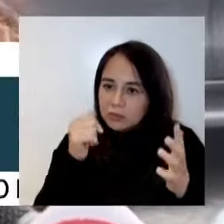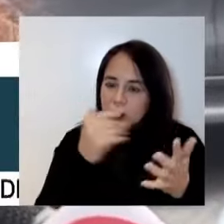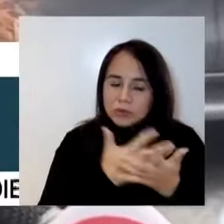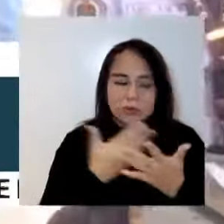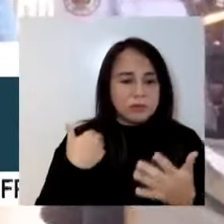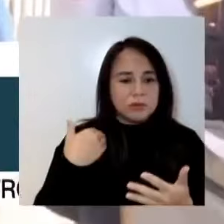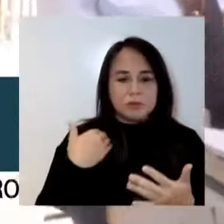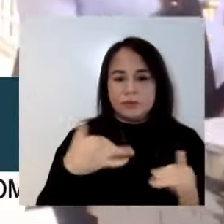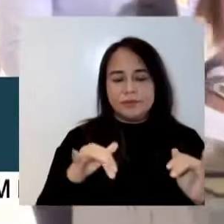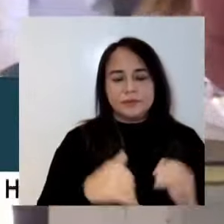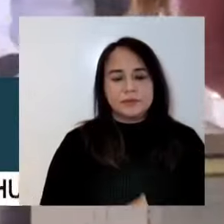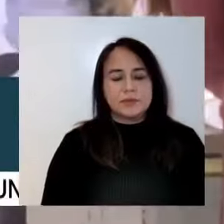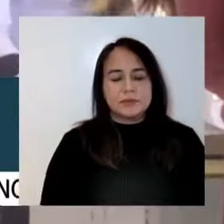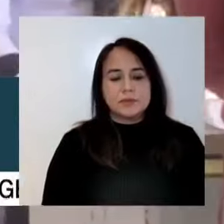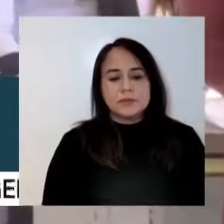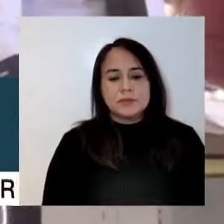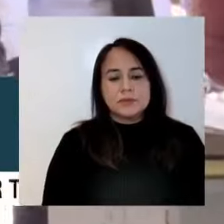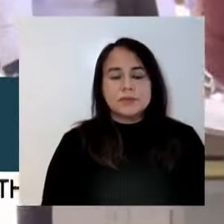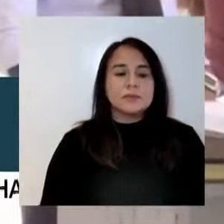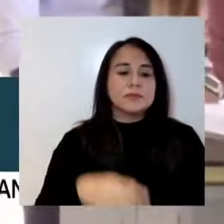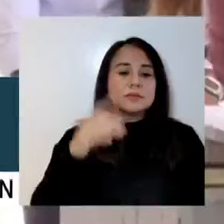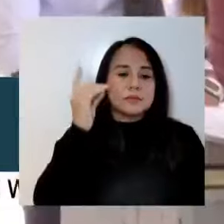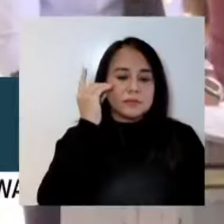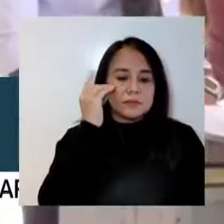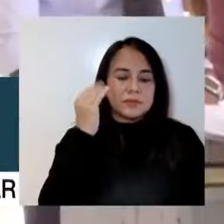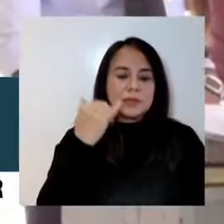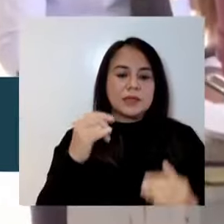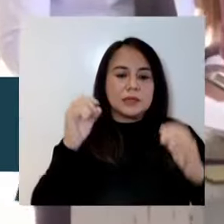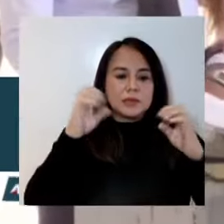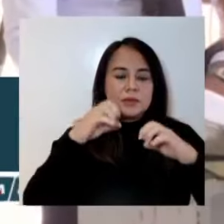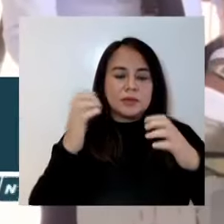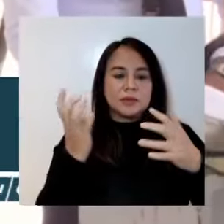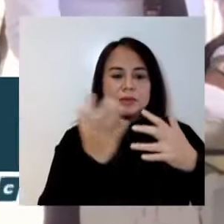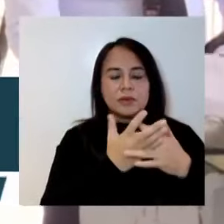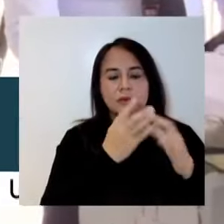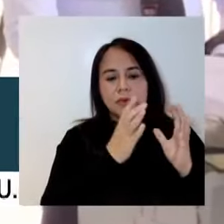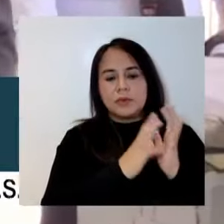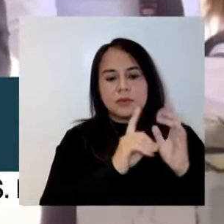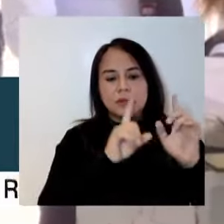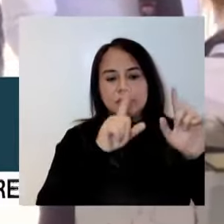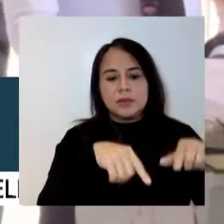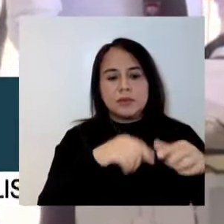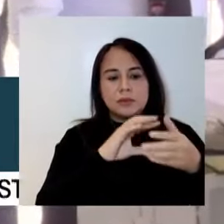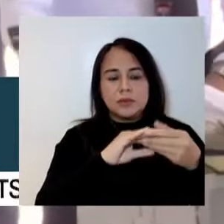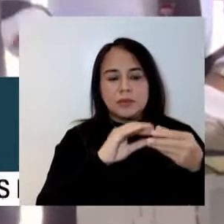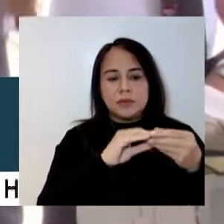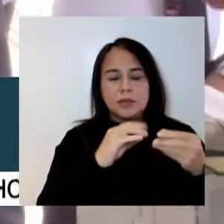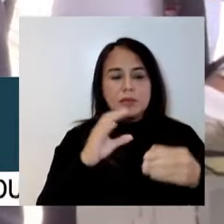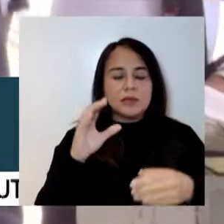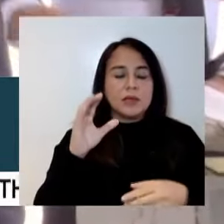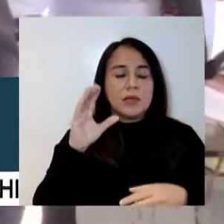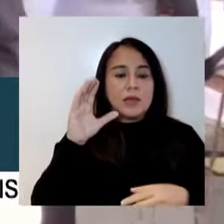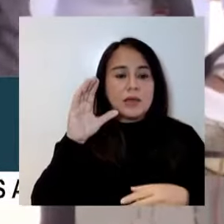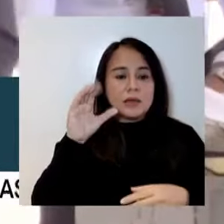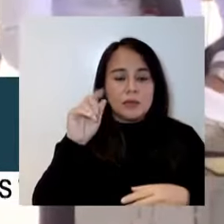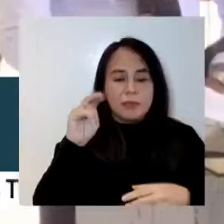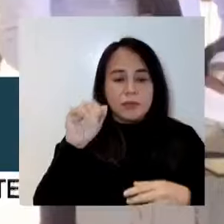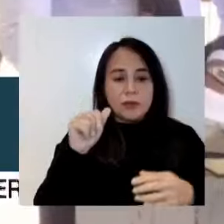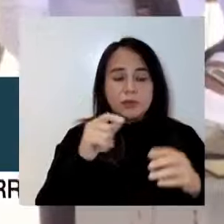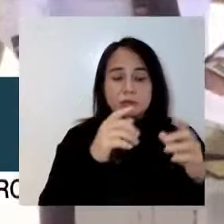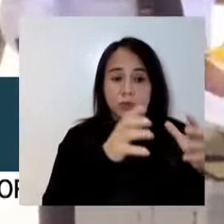alam. De Castro's camp is expected to file a comment on the reply affidavit filed by Camilon's camp on January